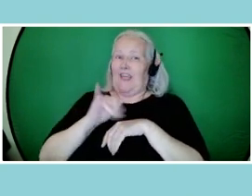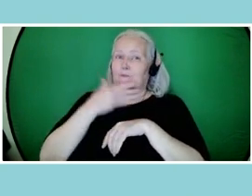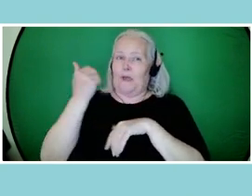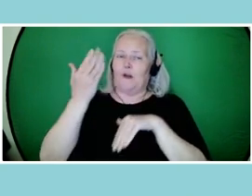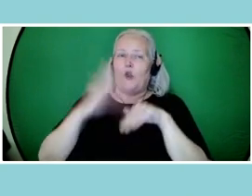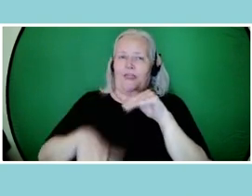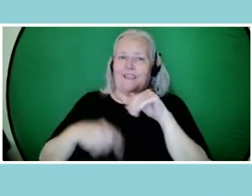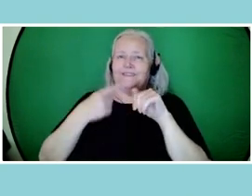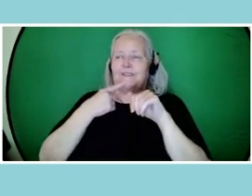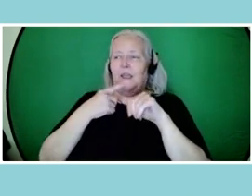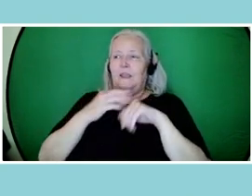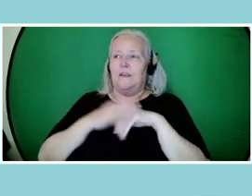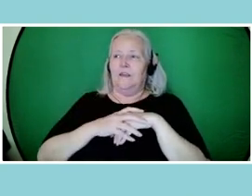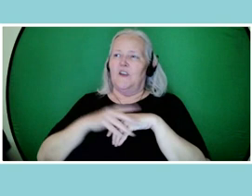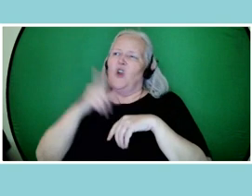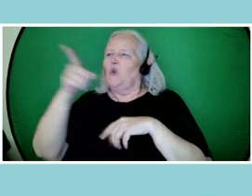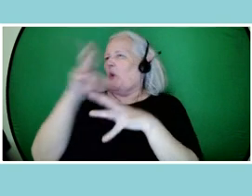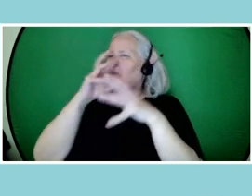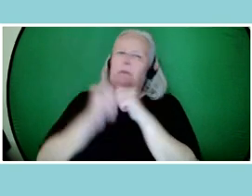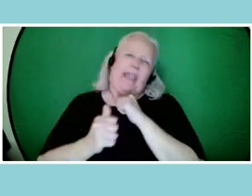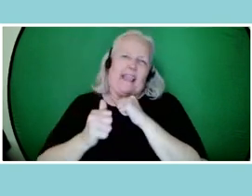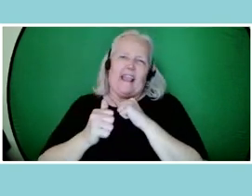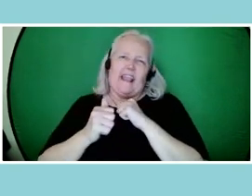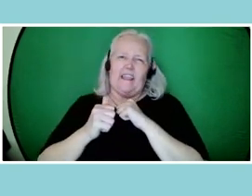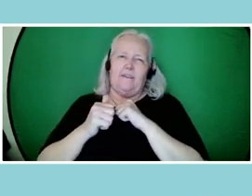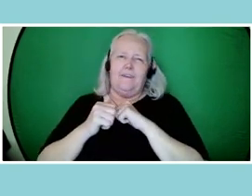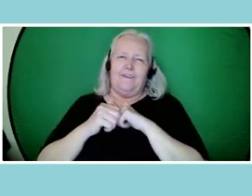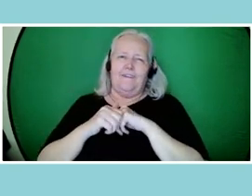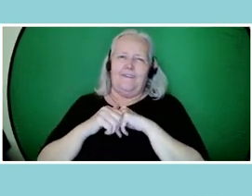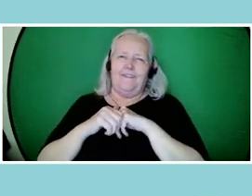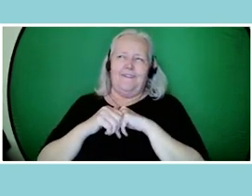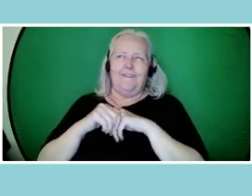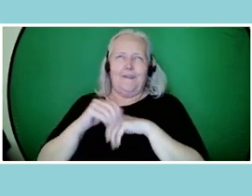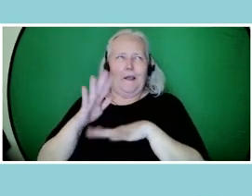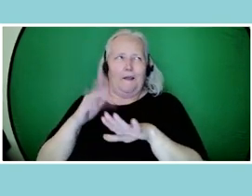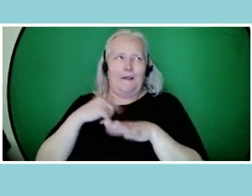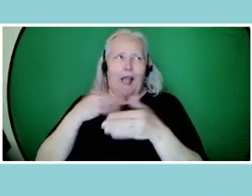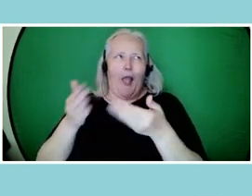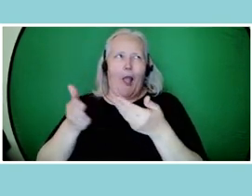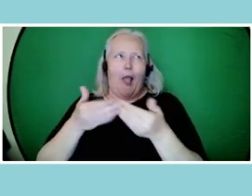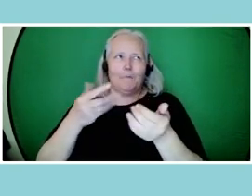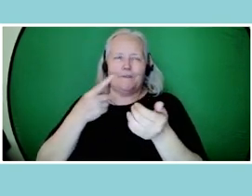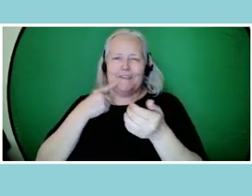being mean. I was gonna say something else just then.